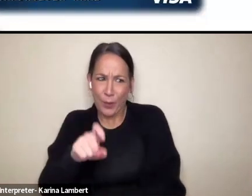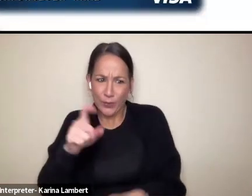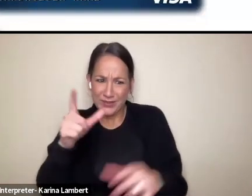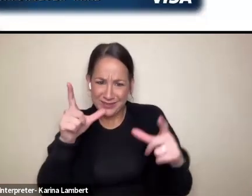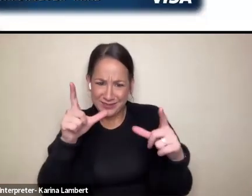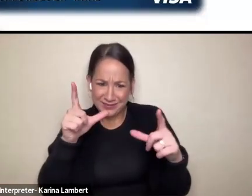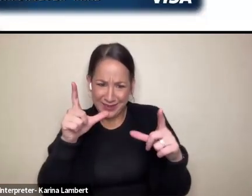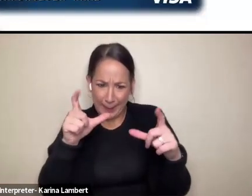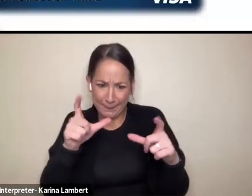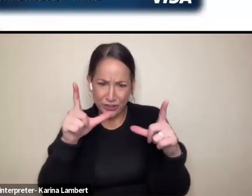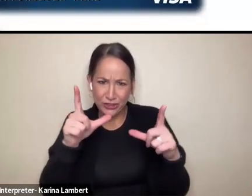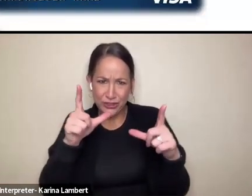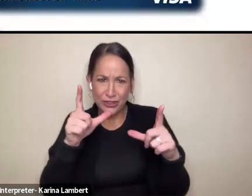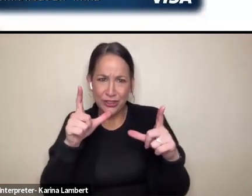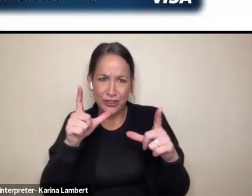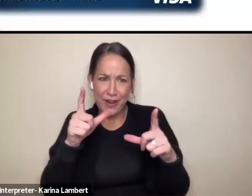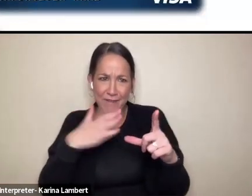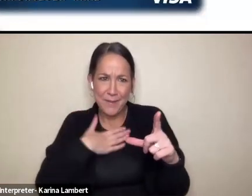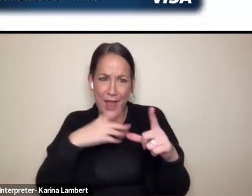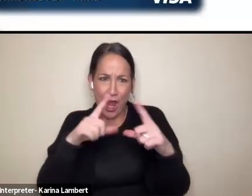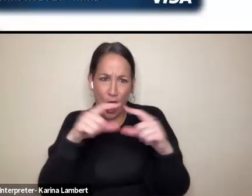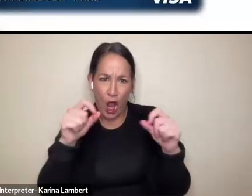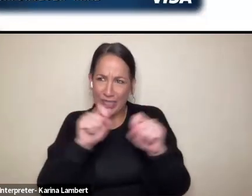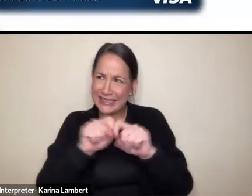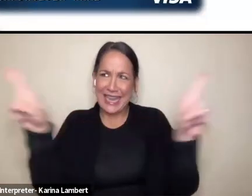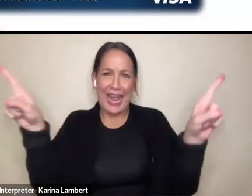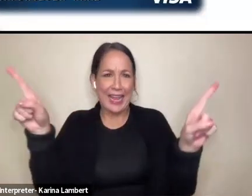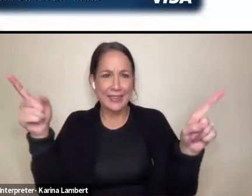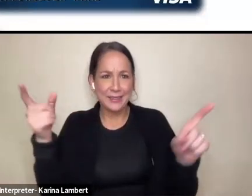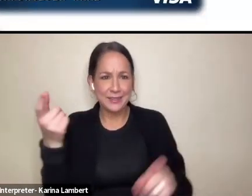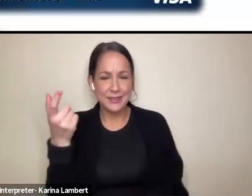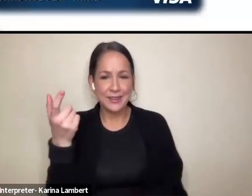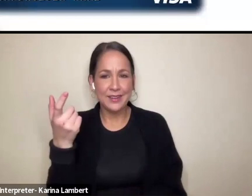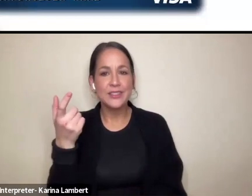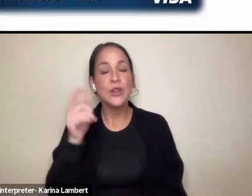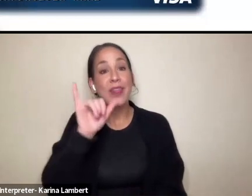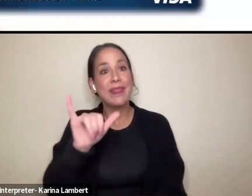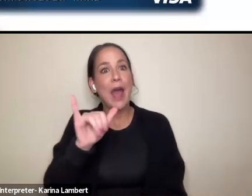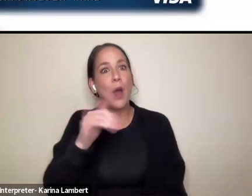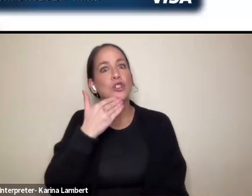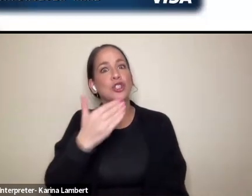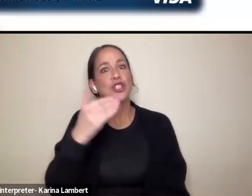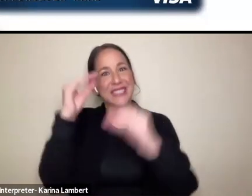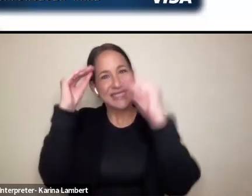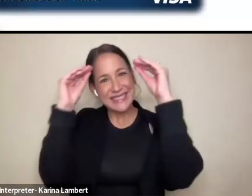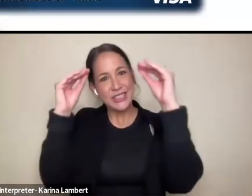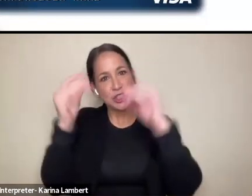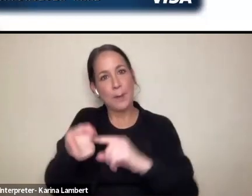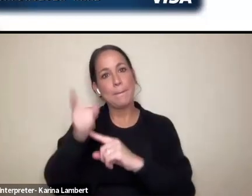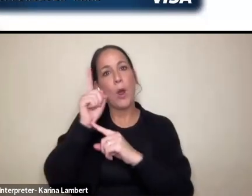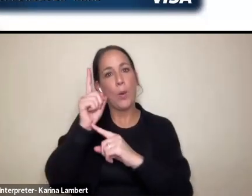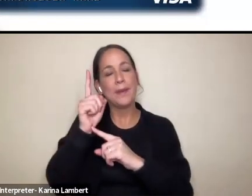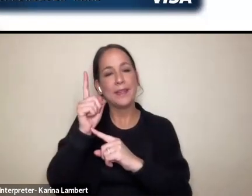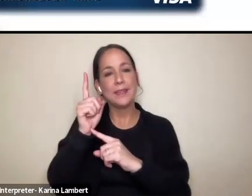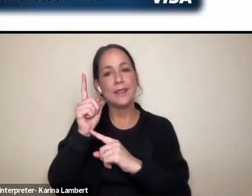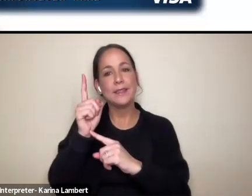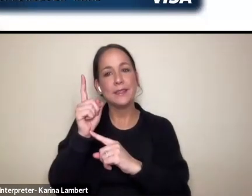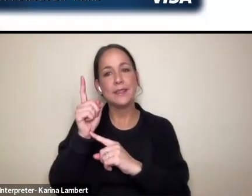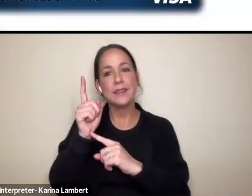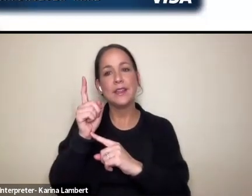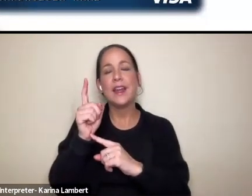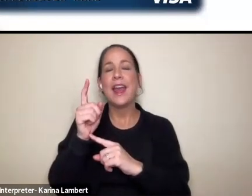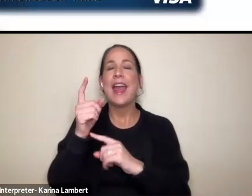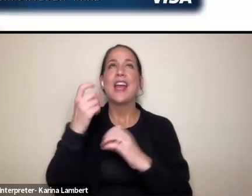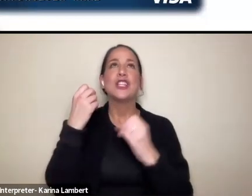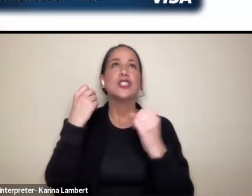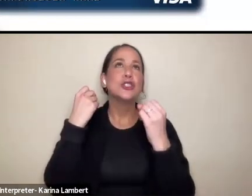card and sending it to her friends? So we had this really great little teachable moment there learning about that. And there's been so many lessons